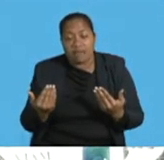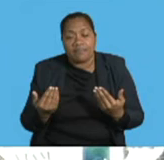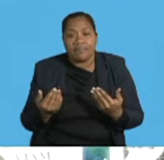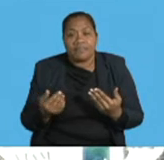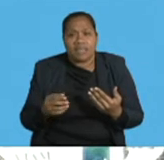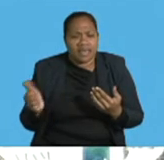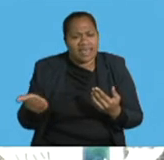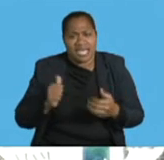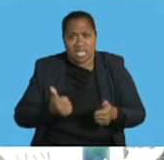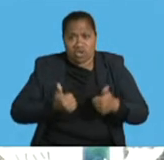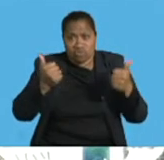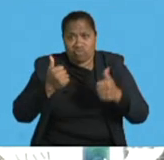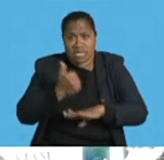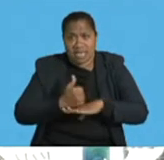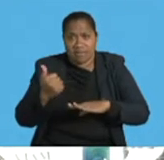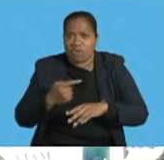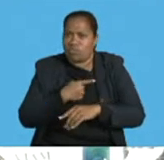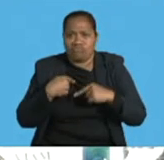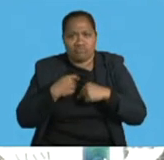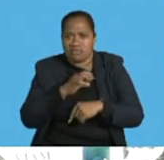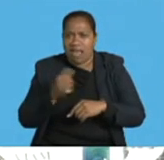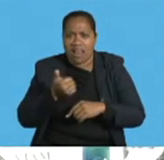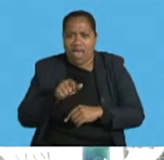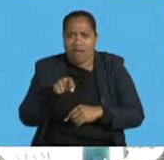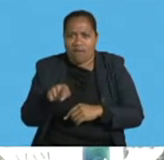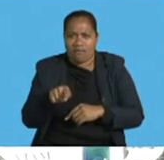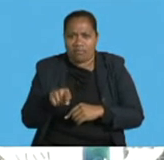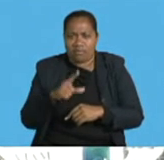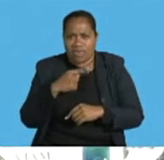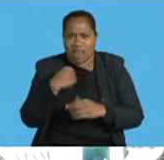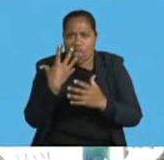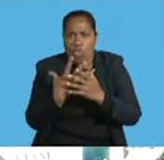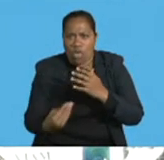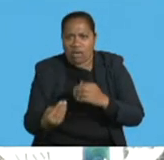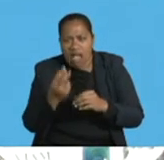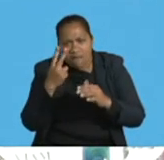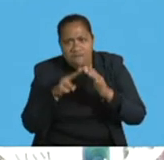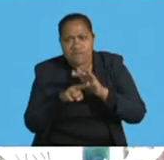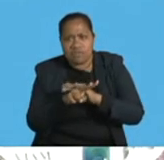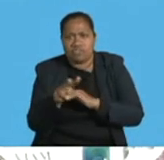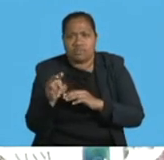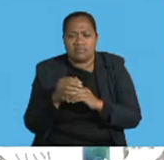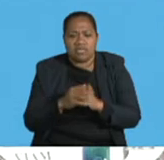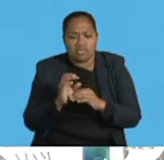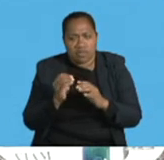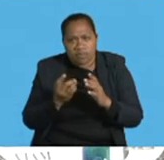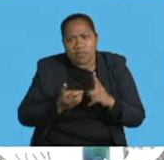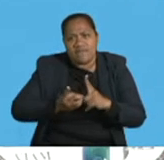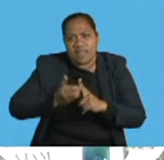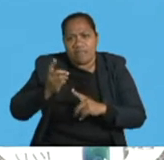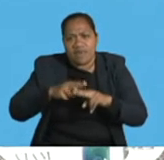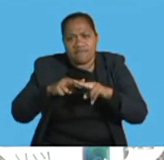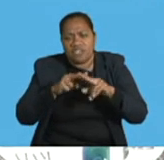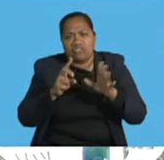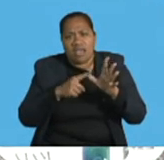government, we did not allow these catastrophic events to drown our vision of developing Fiji aquaculture.